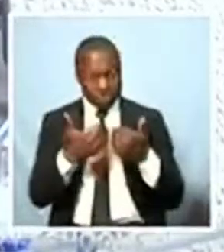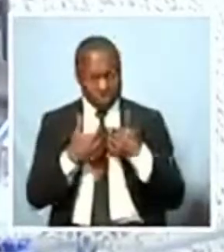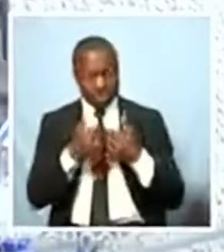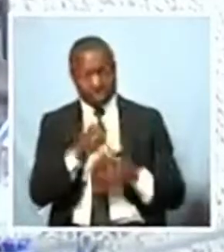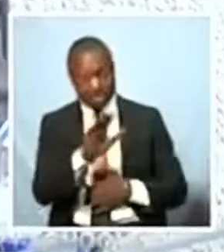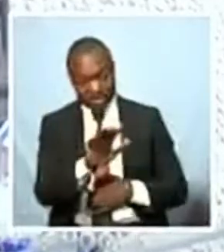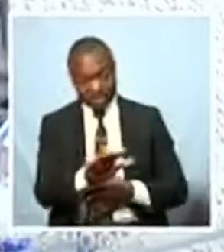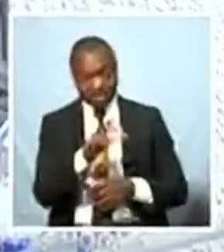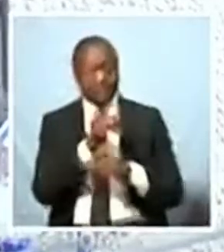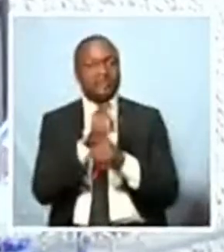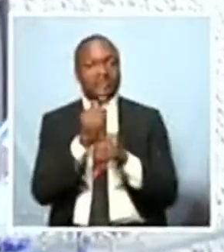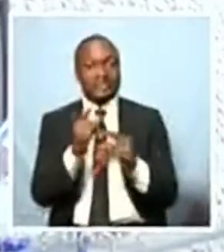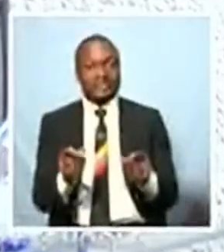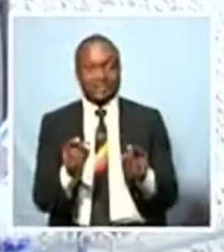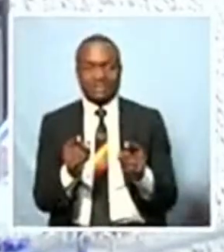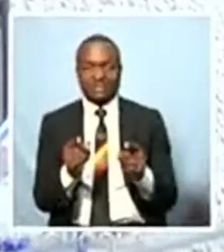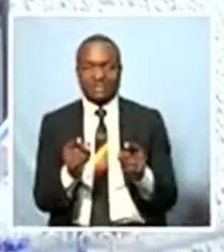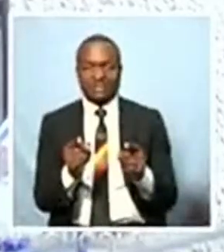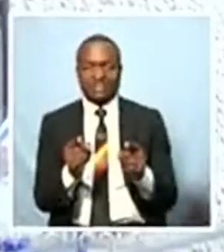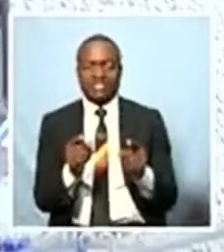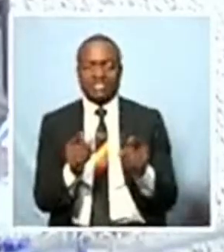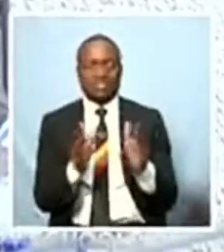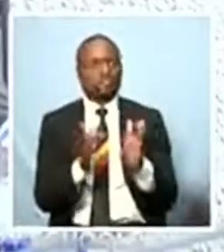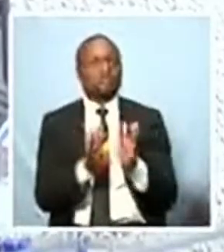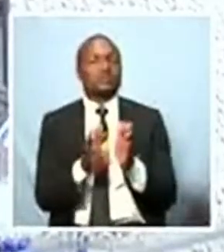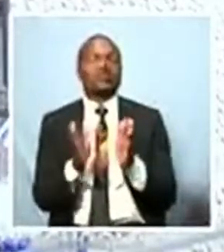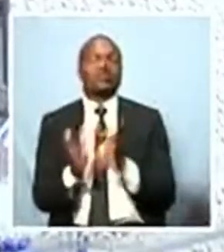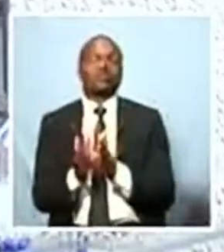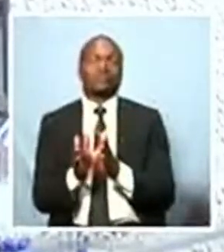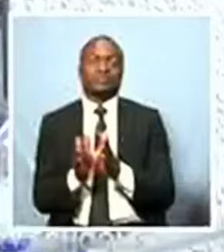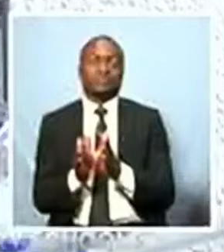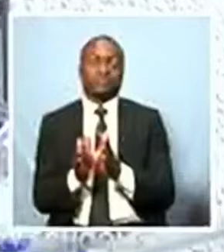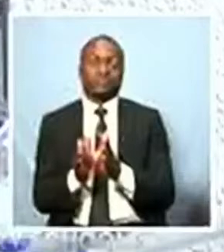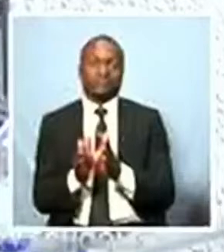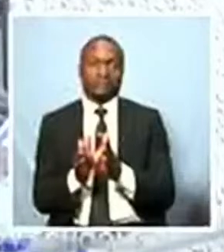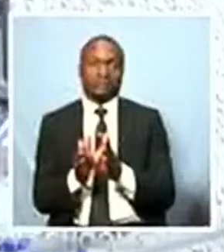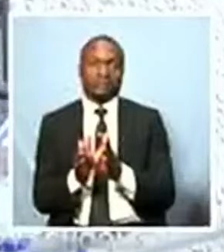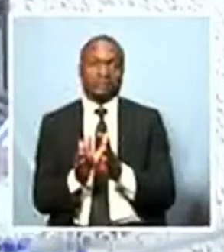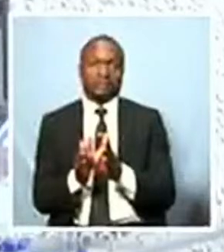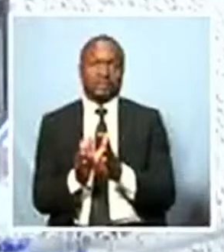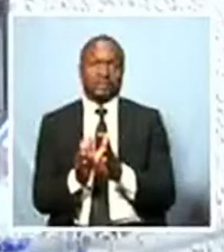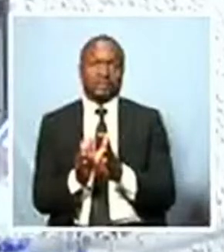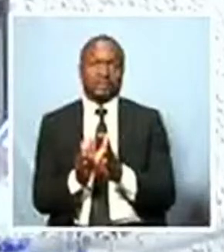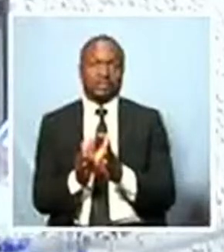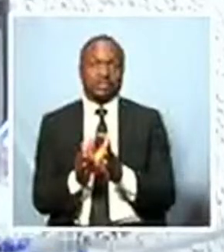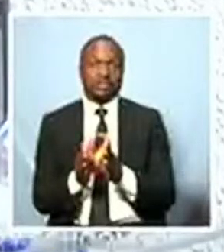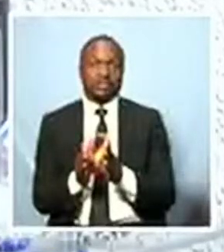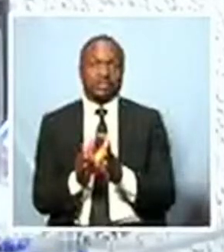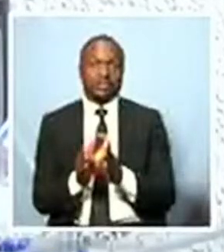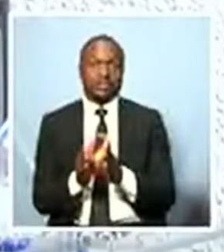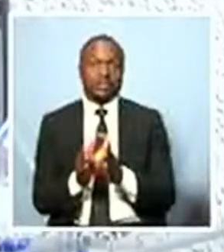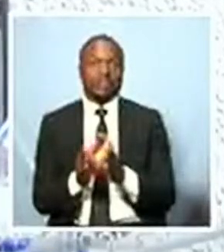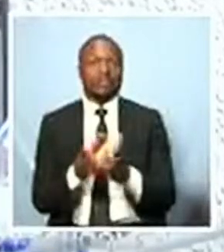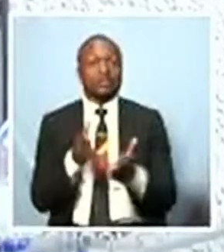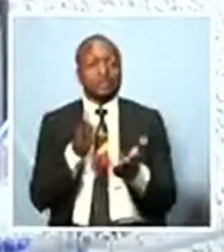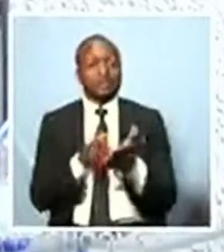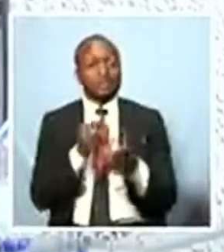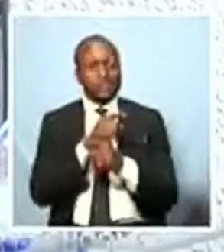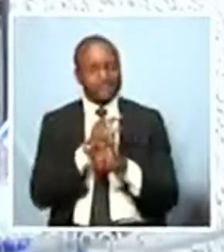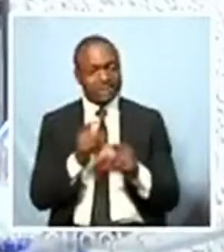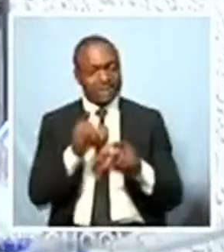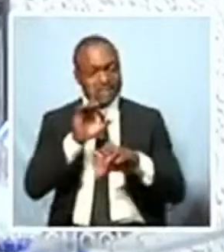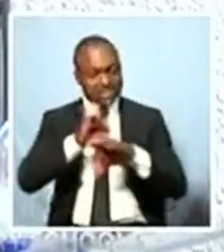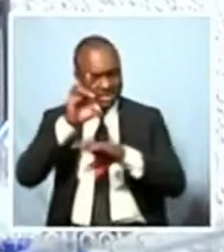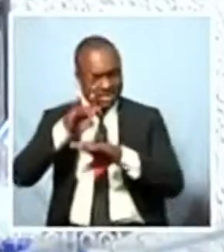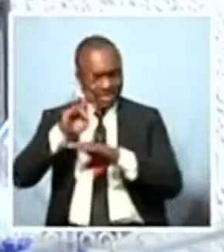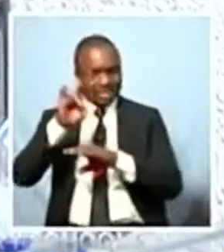you is probably just the slides. So they speak at a top level, very conceptual, but